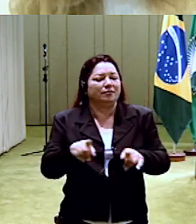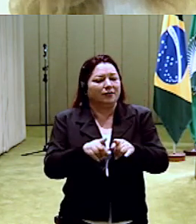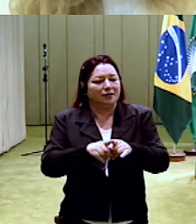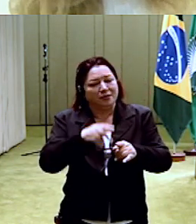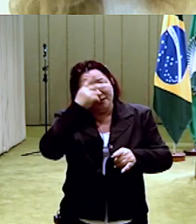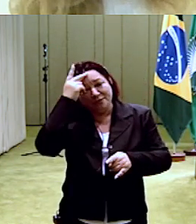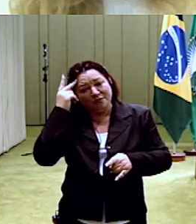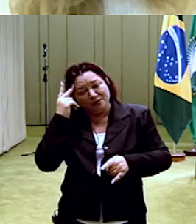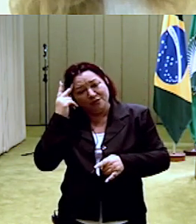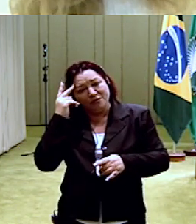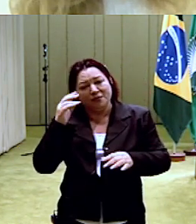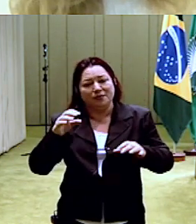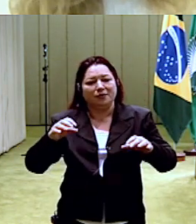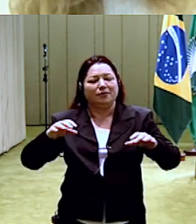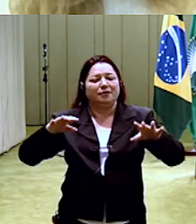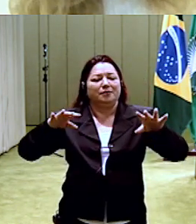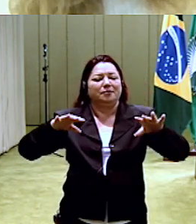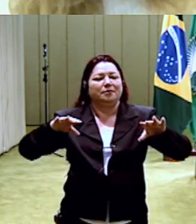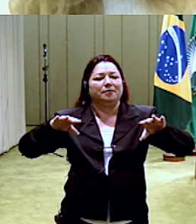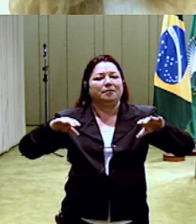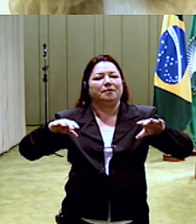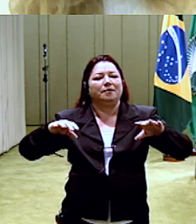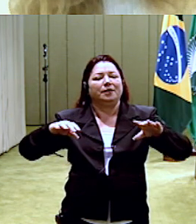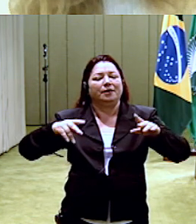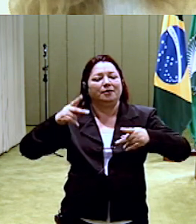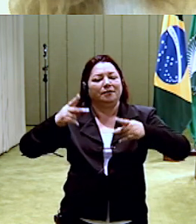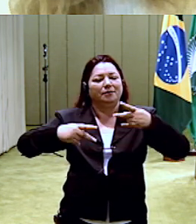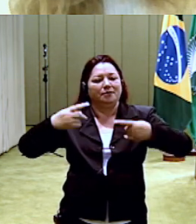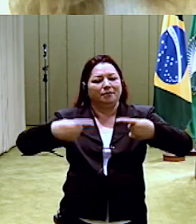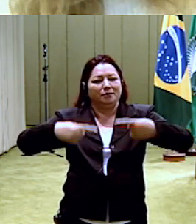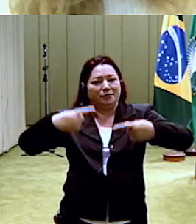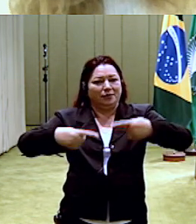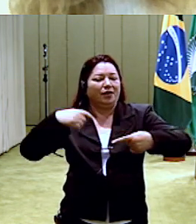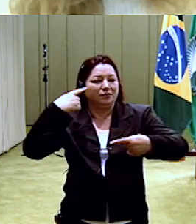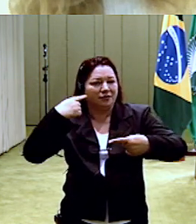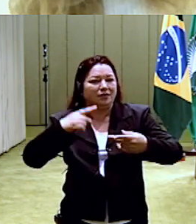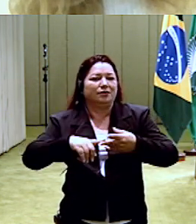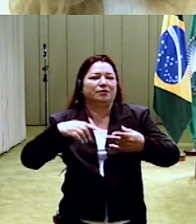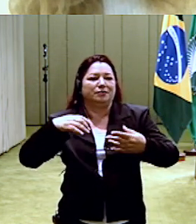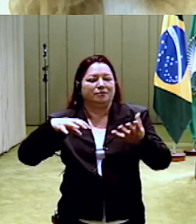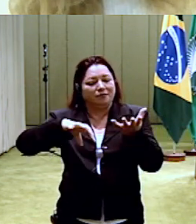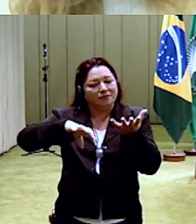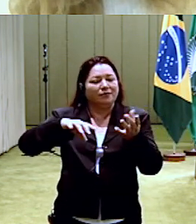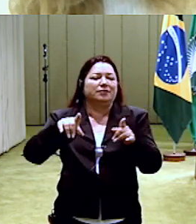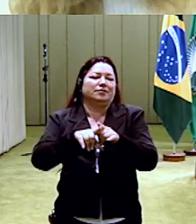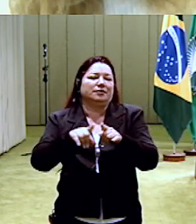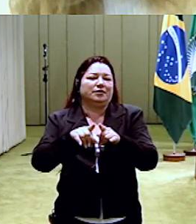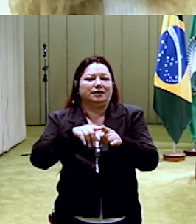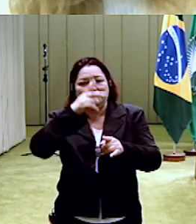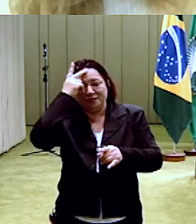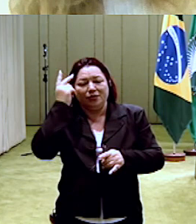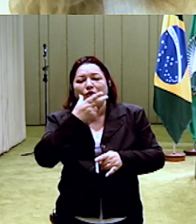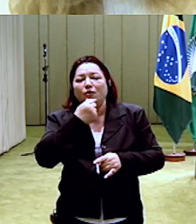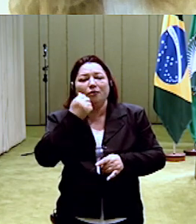women. Furthermore, she is trying now to build a capacity of 50% to 50% between men and women everywhere,